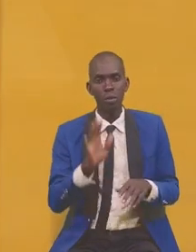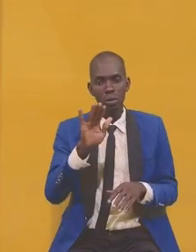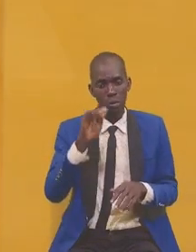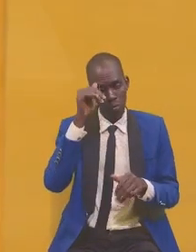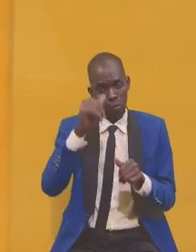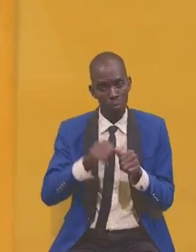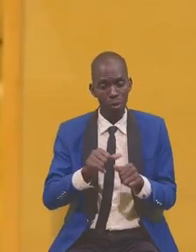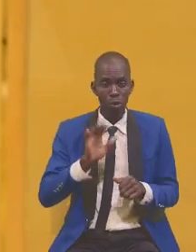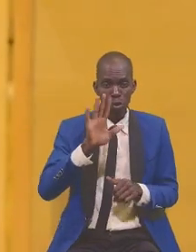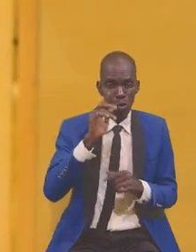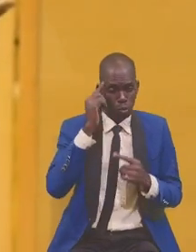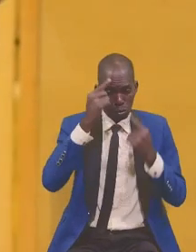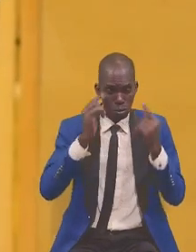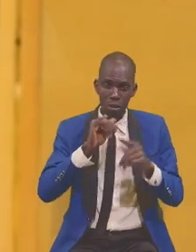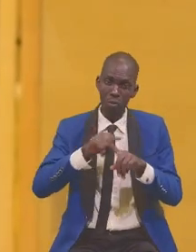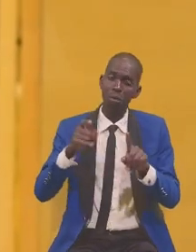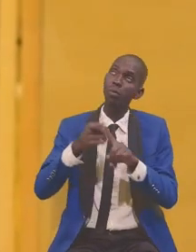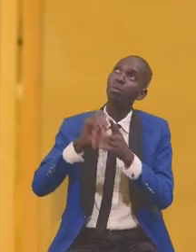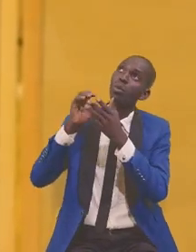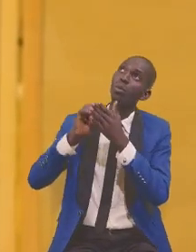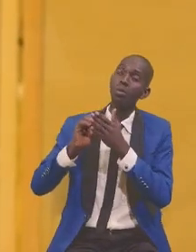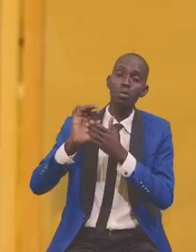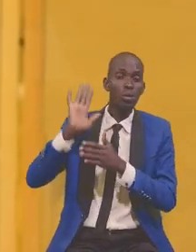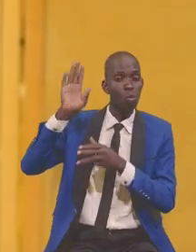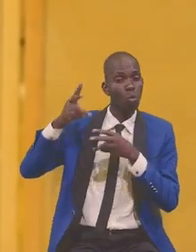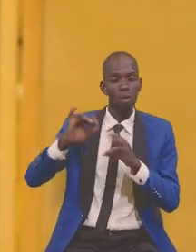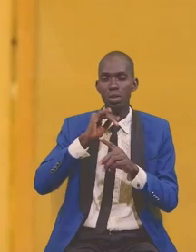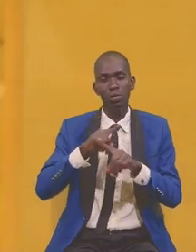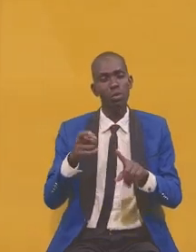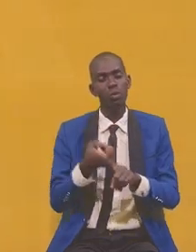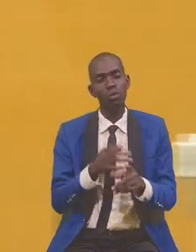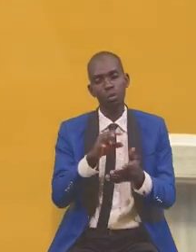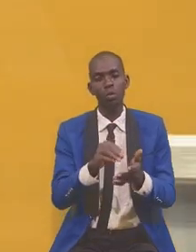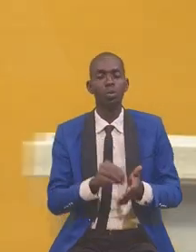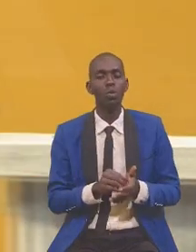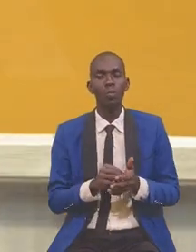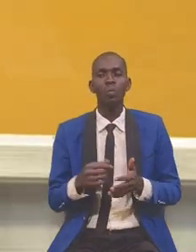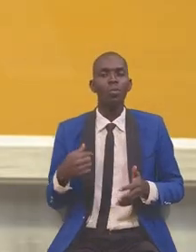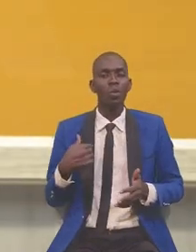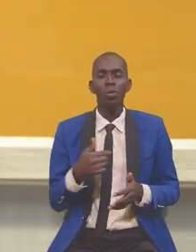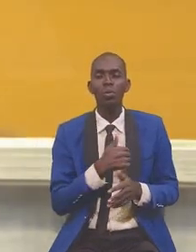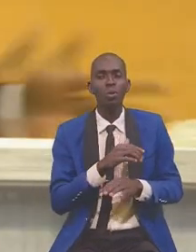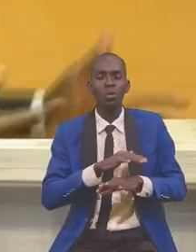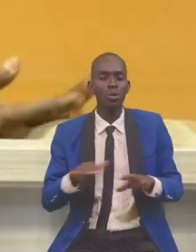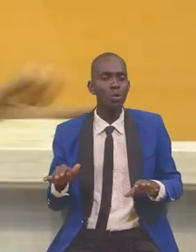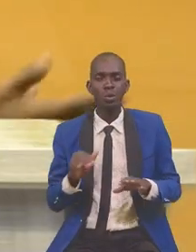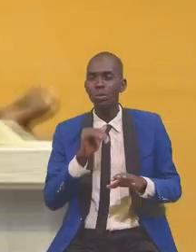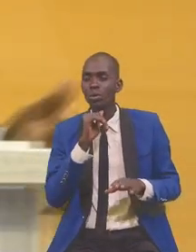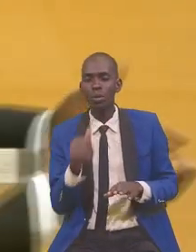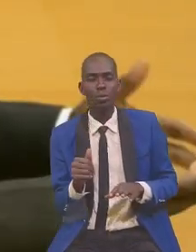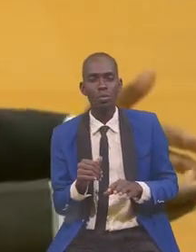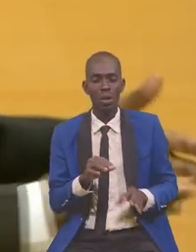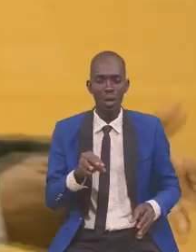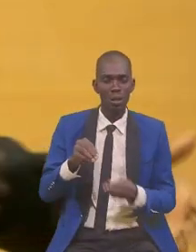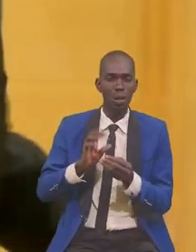there are people that say, eventually everybody will be saved. We don't need to all this exertion and going here, going